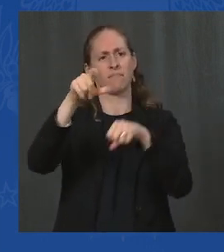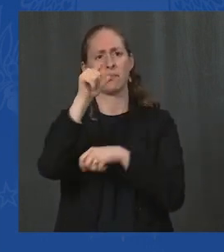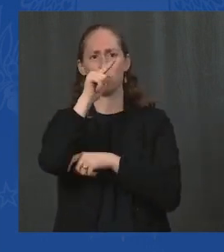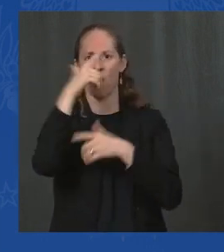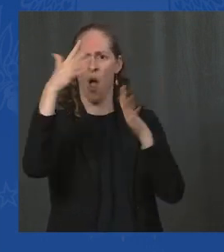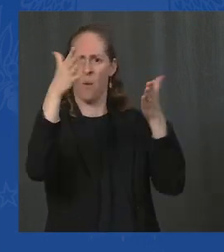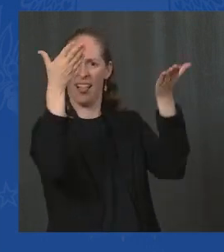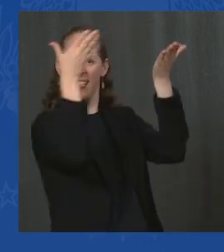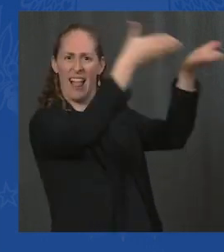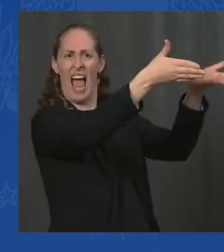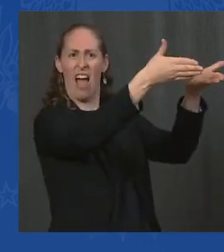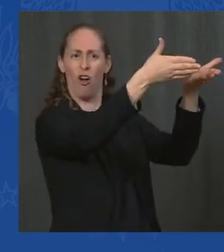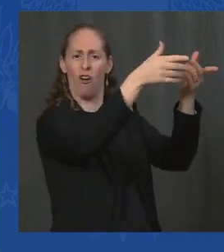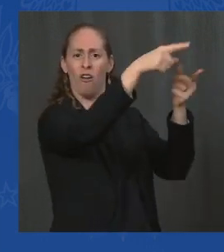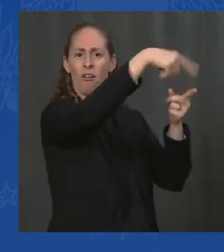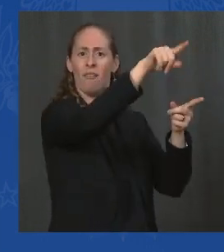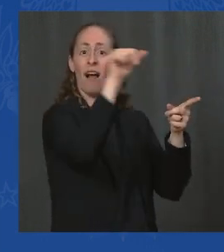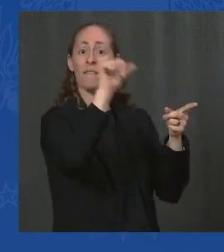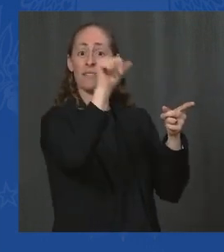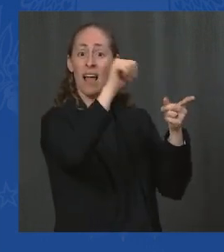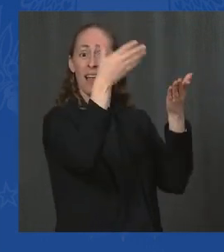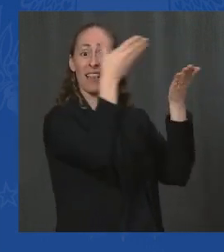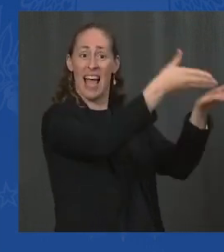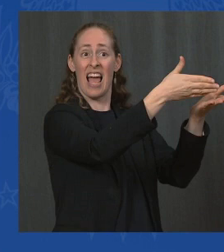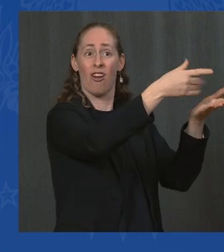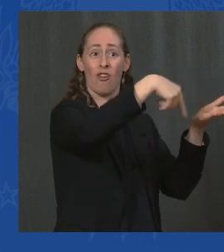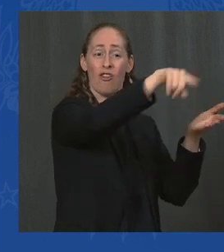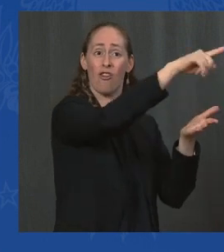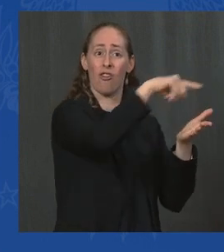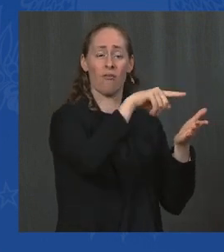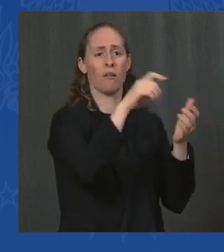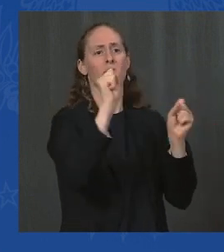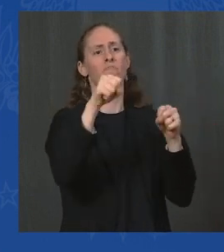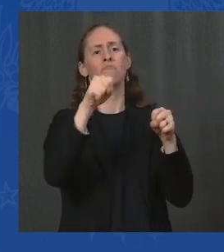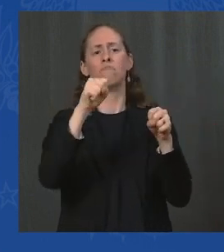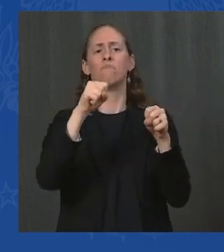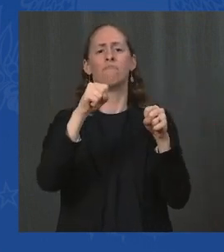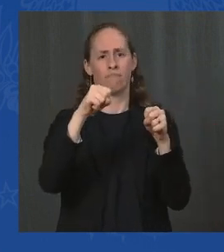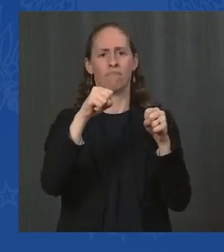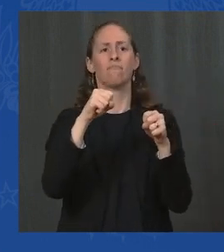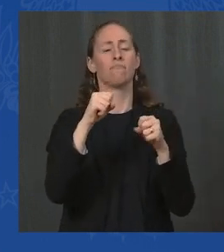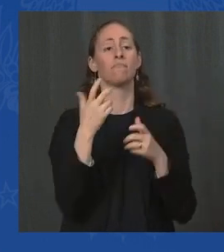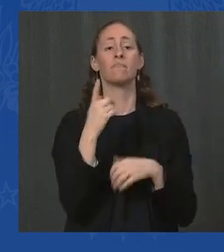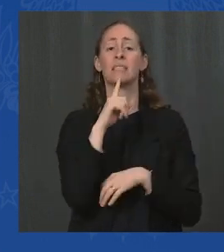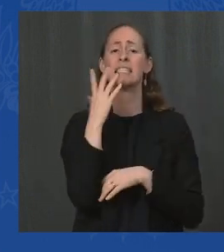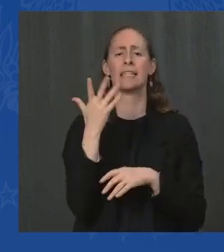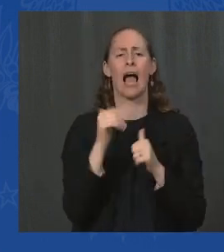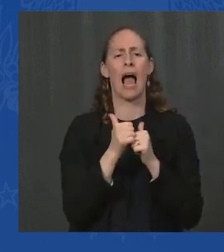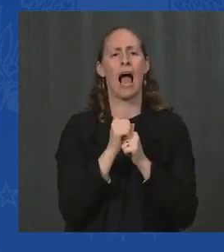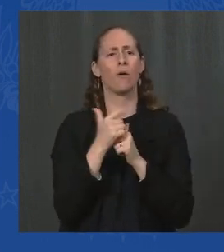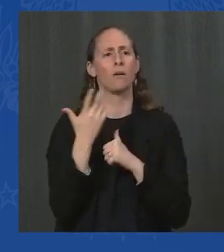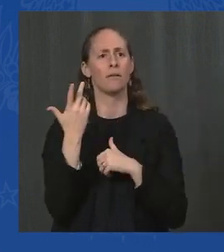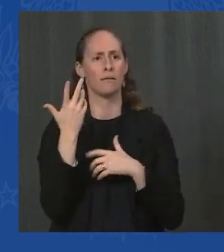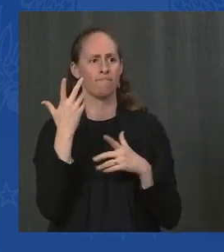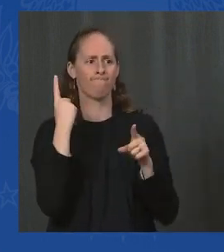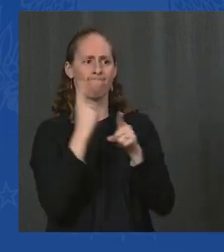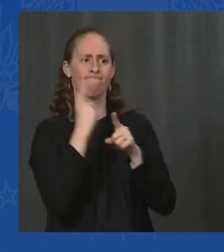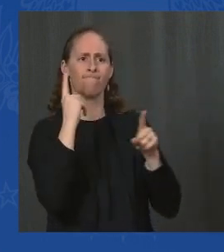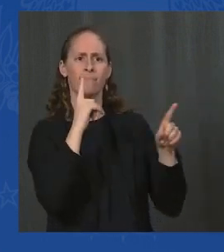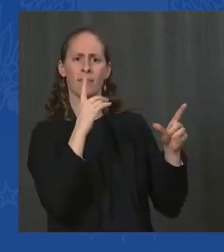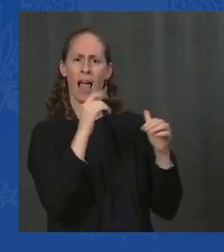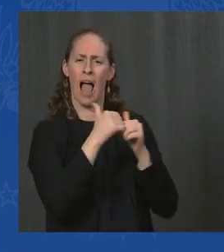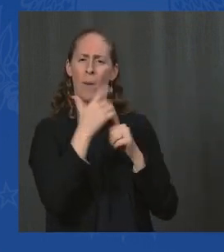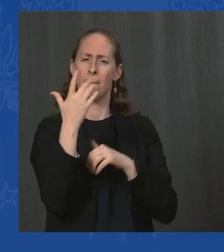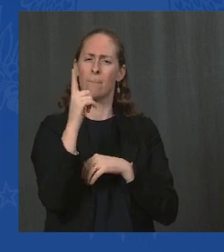Their recommendation was that the safest way to secure the passage of the remaining Americans and others out of the